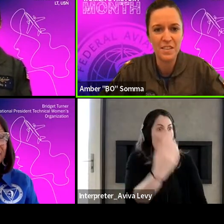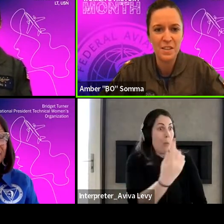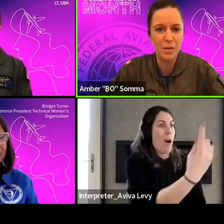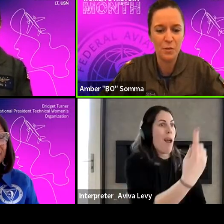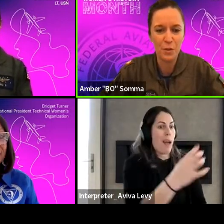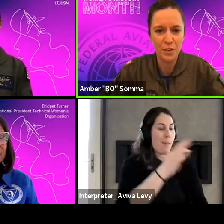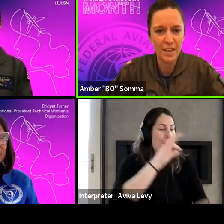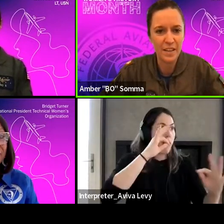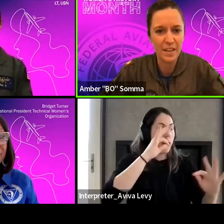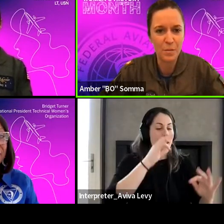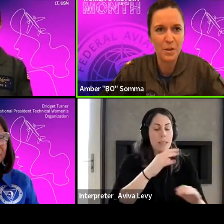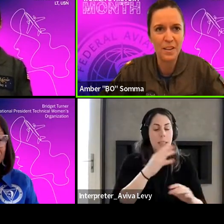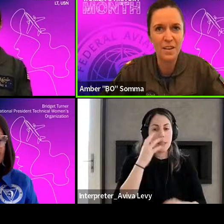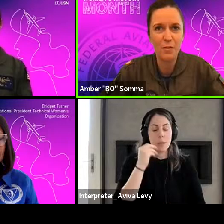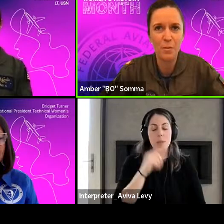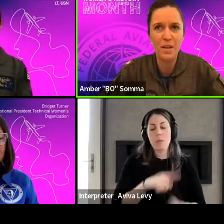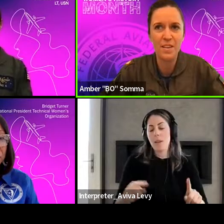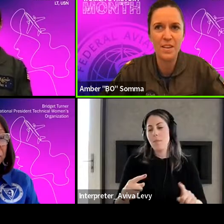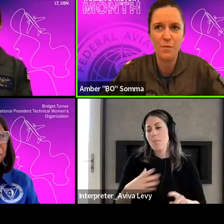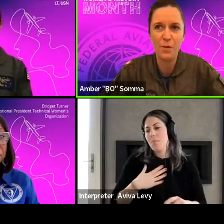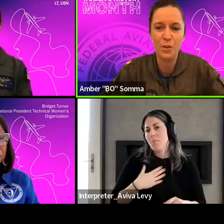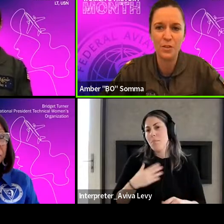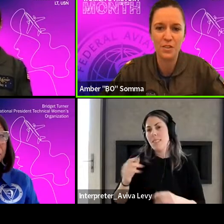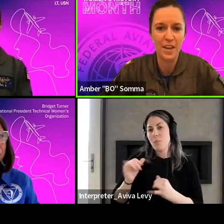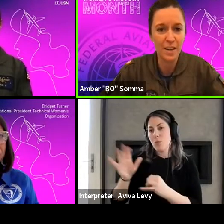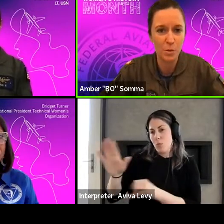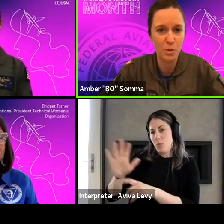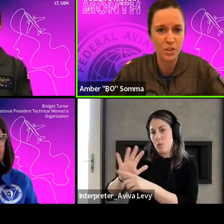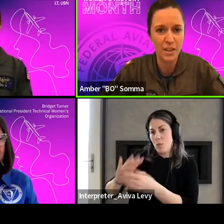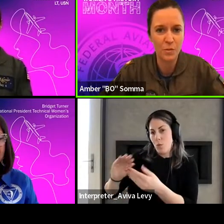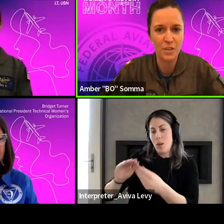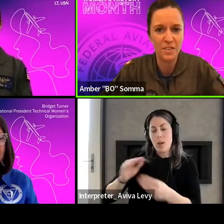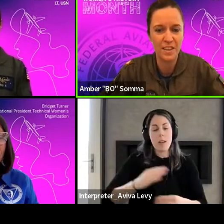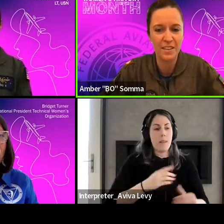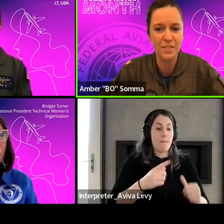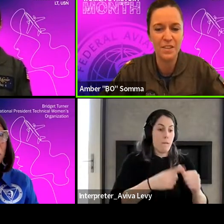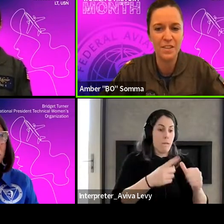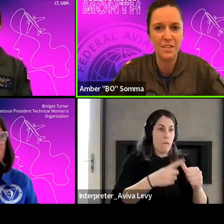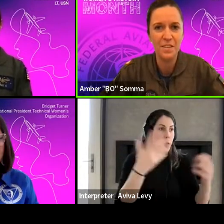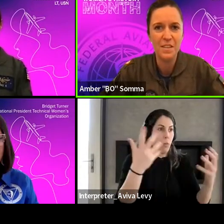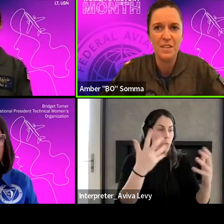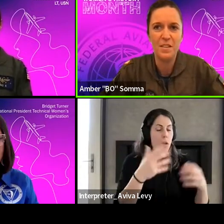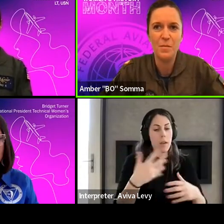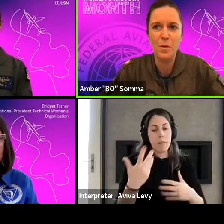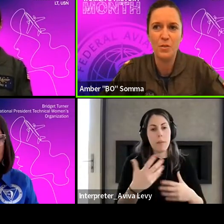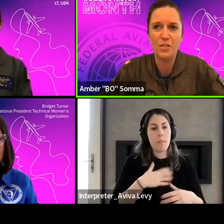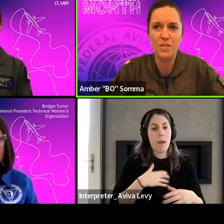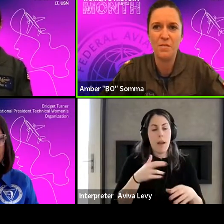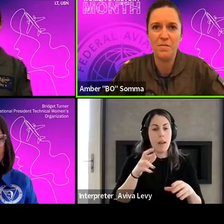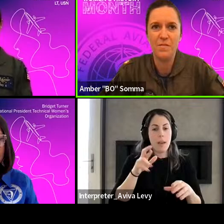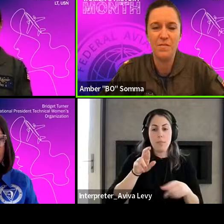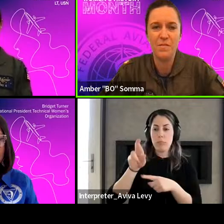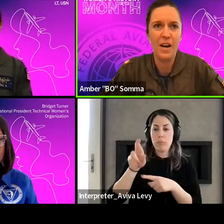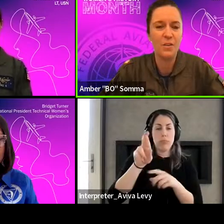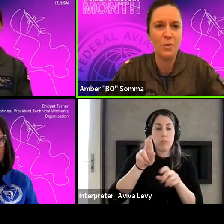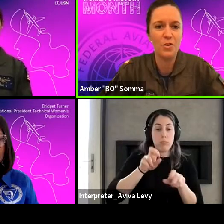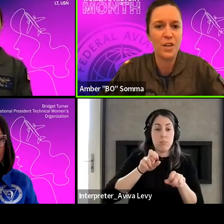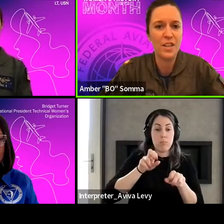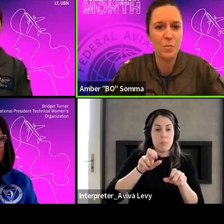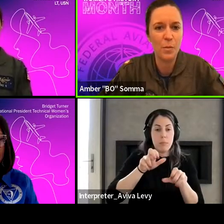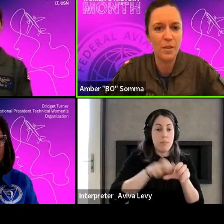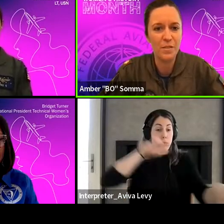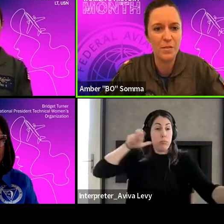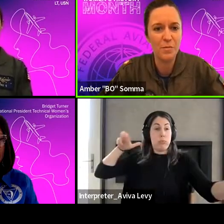Becca's, you know, first landing on the boat. I think for me, the first catapult shot was kind of the most, I